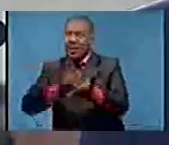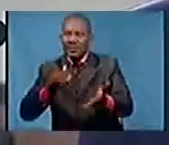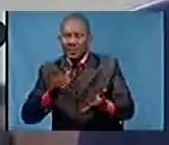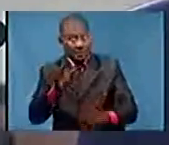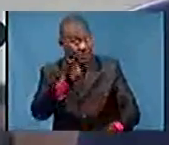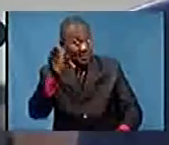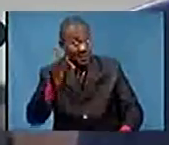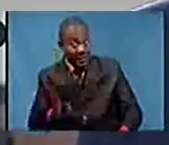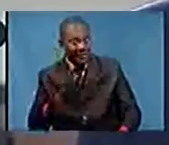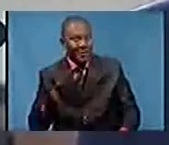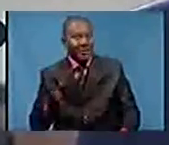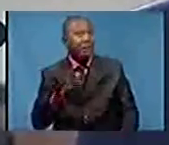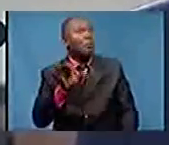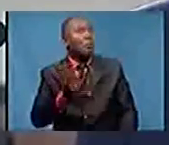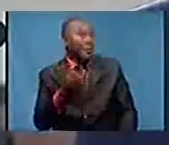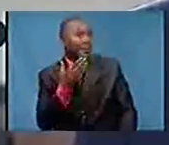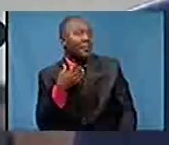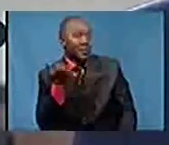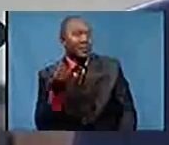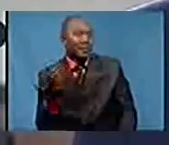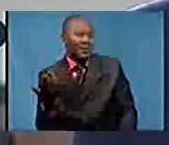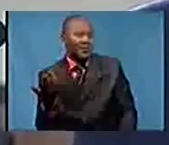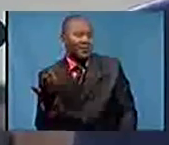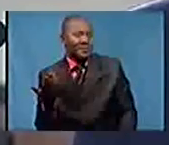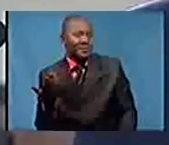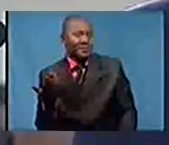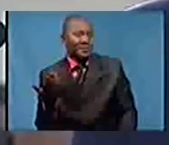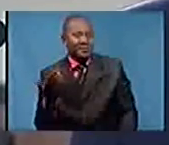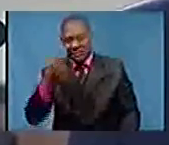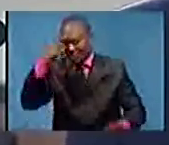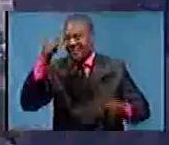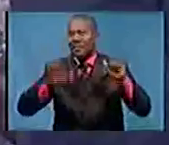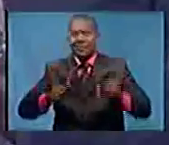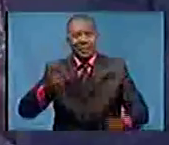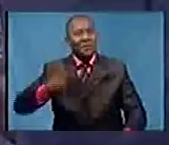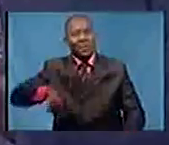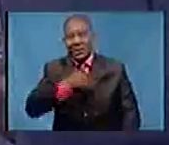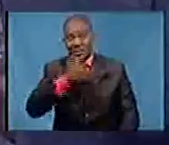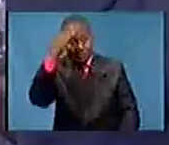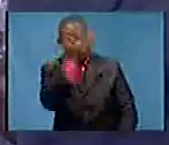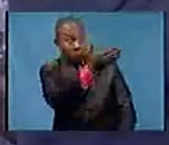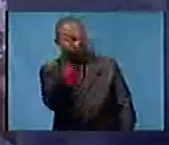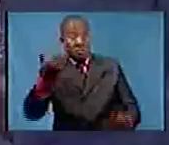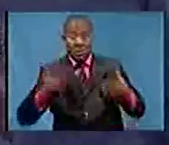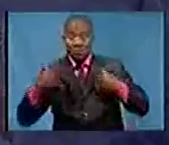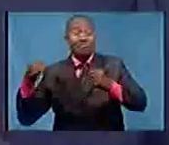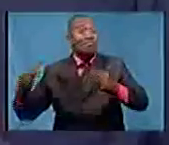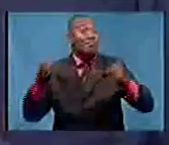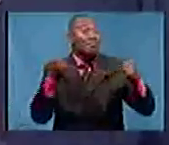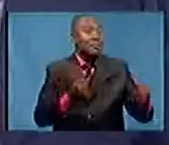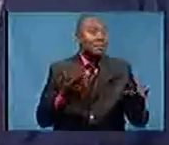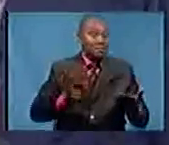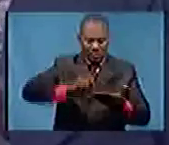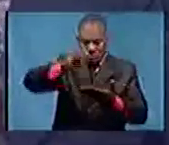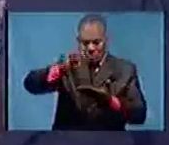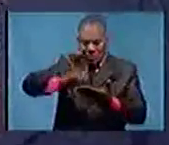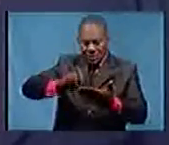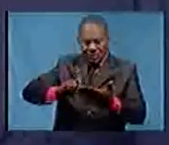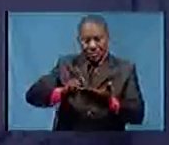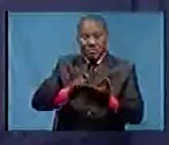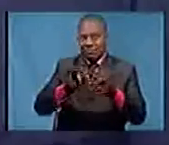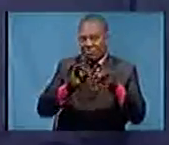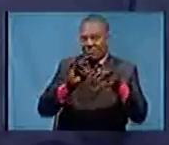Should go and see no more. Because as for the power, my Lord, all you need to do is just write something, one sentence,